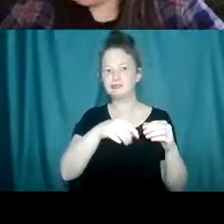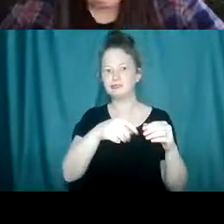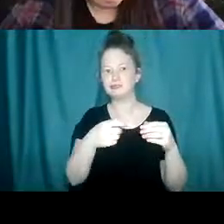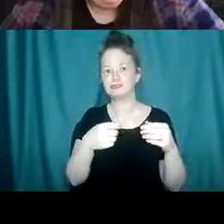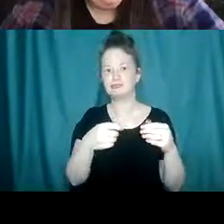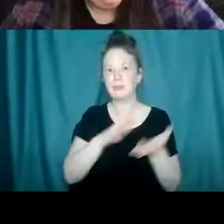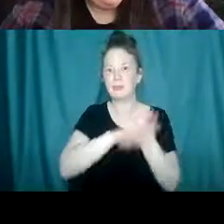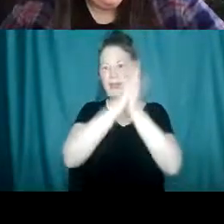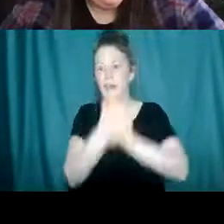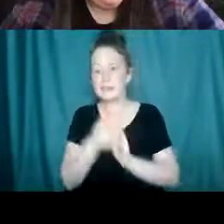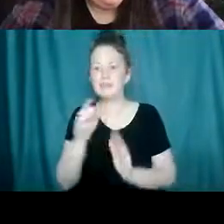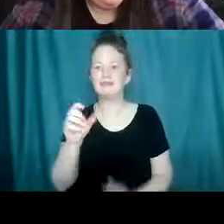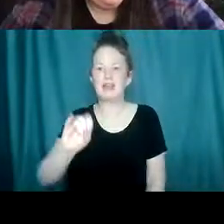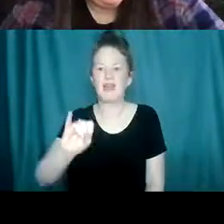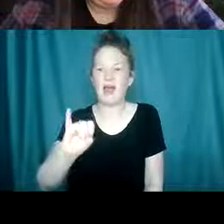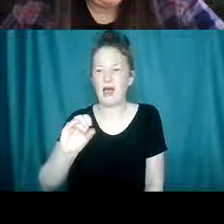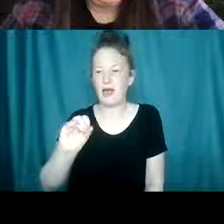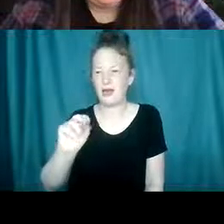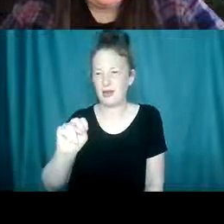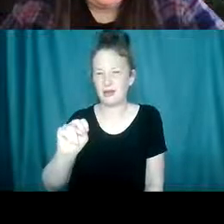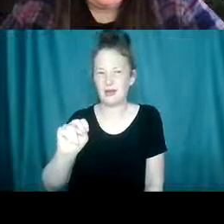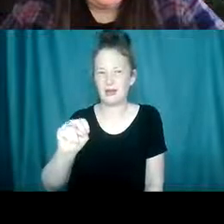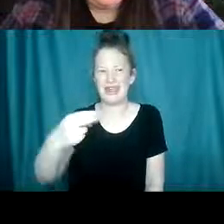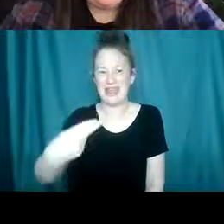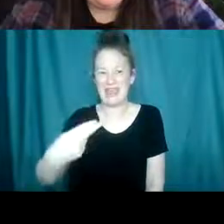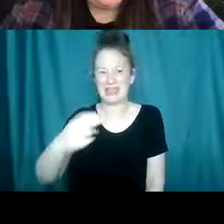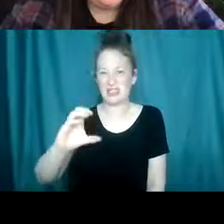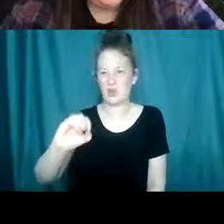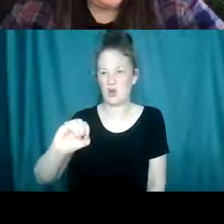is an anion. It's HCO3 minus.